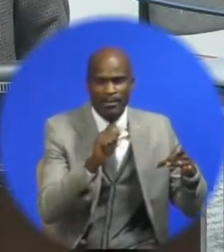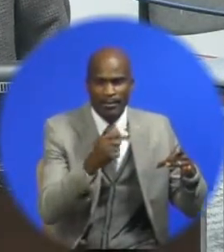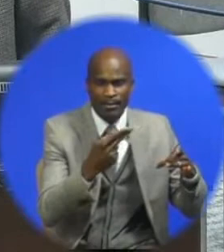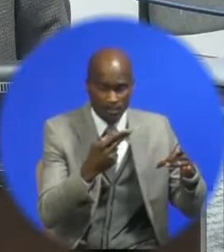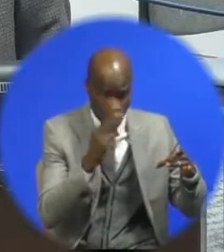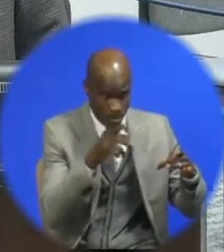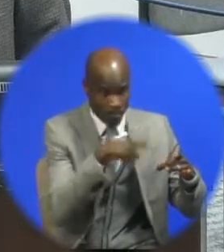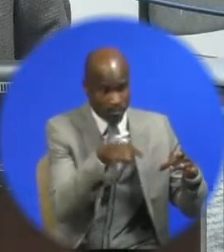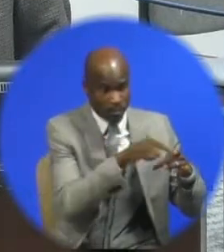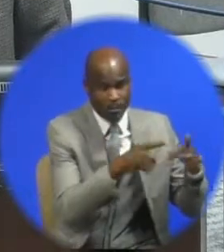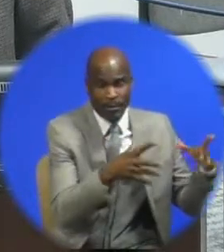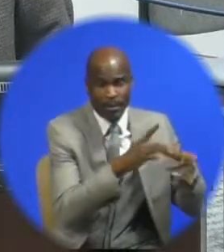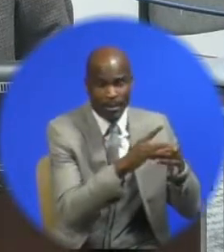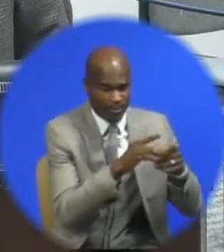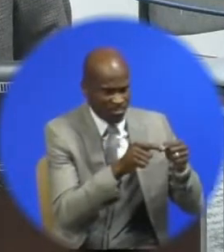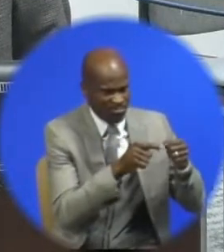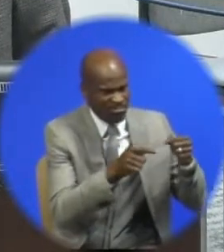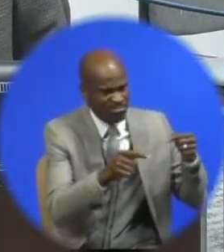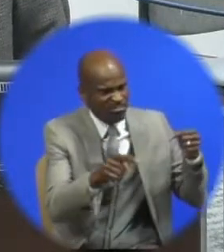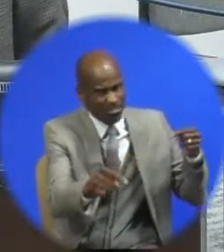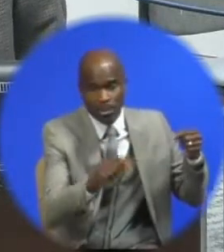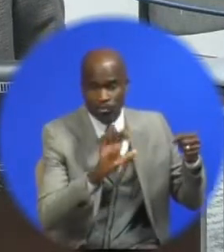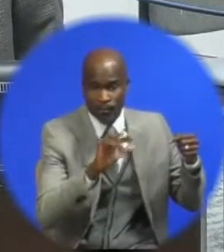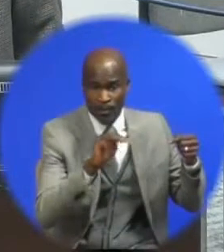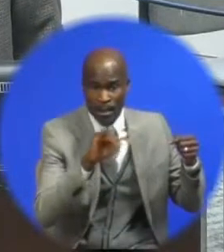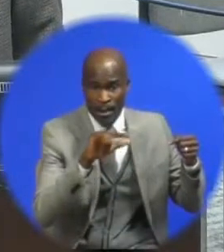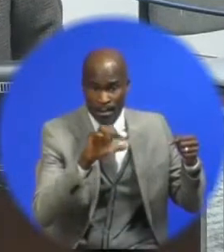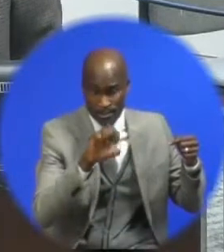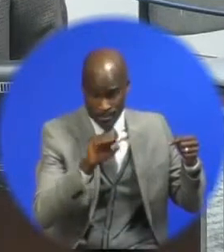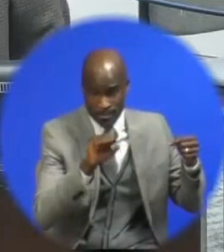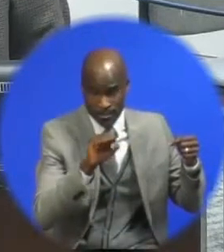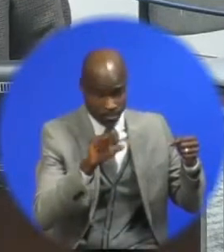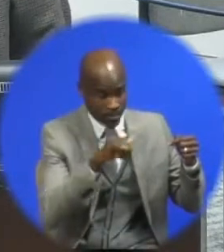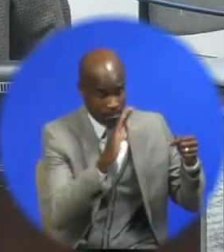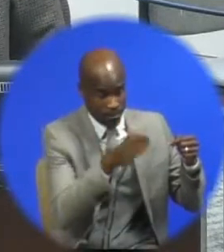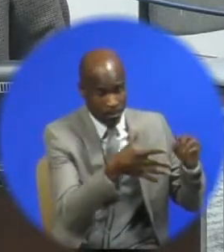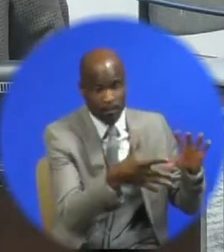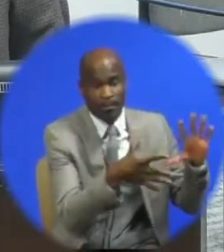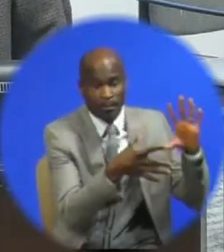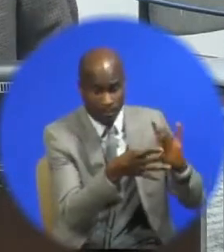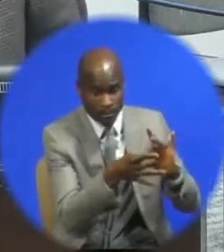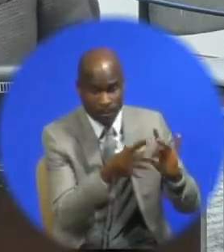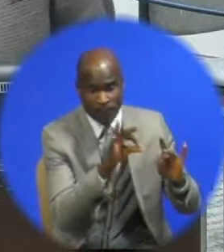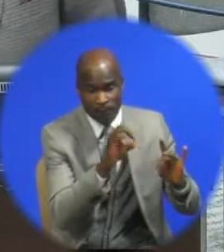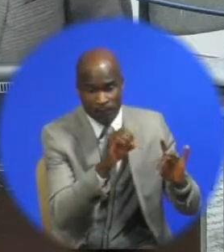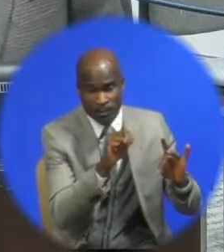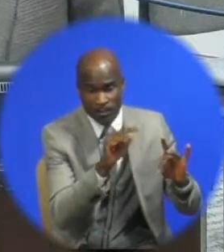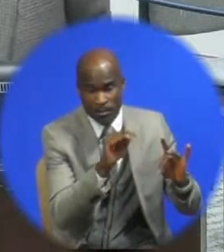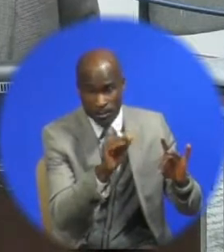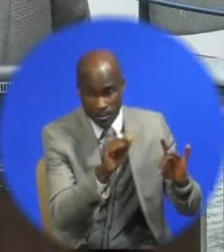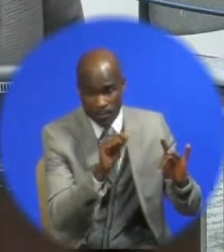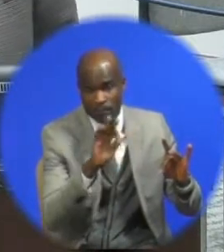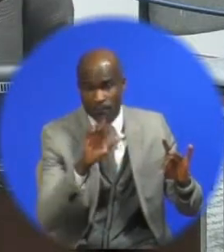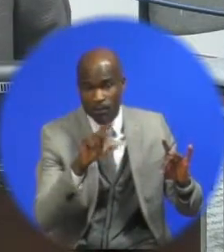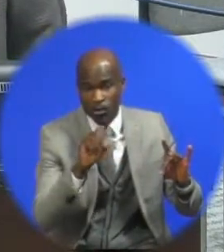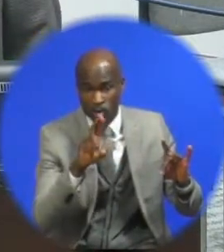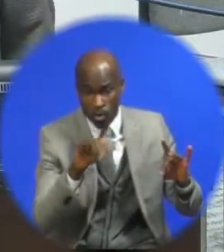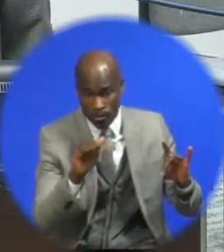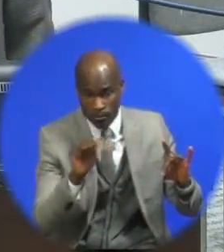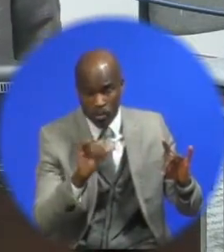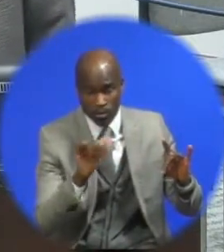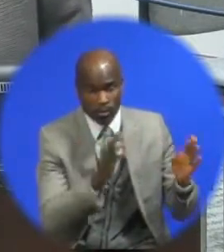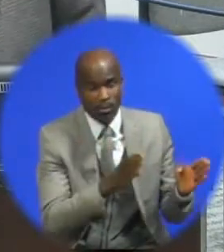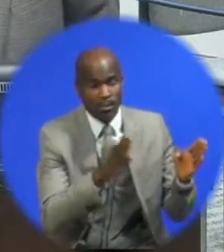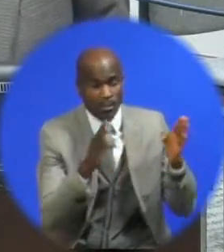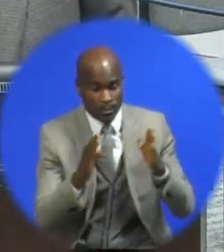in that area. And so that's going to be connected to Fontaflora. You see Kitsbow there, that's one of